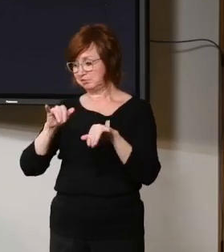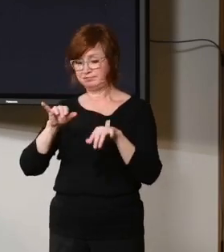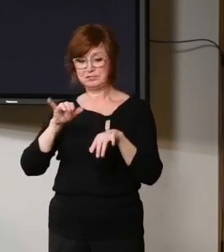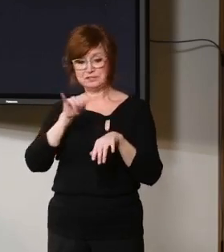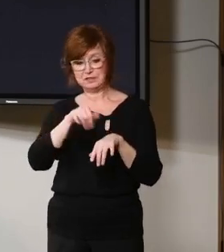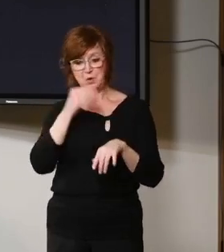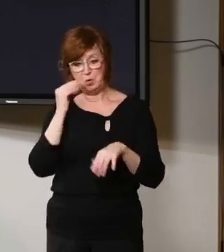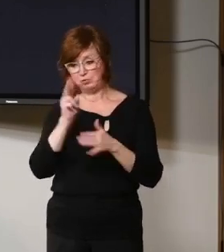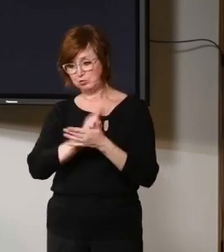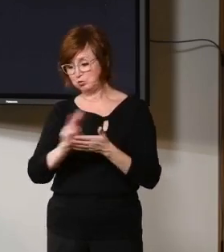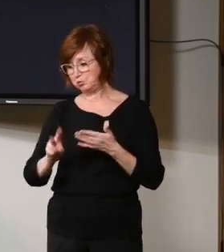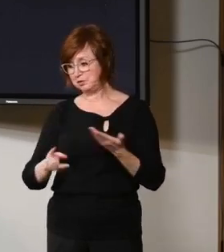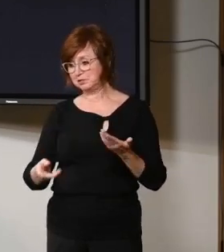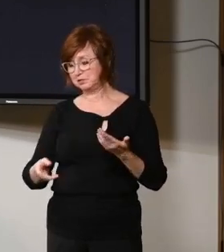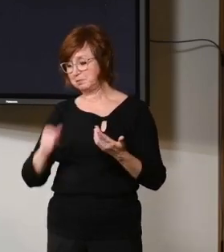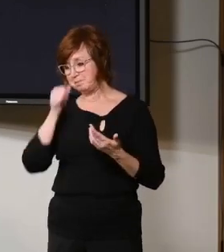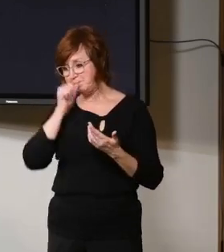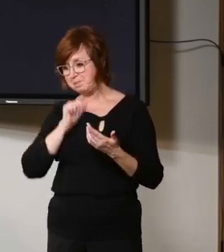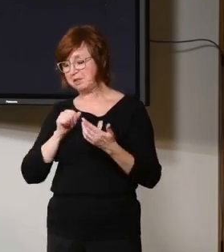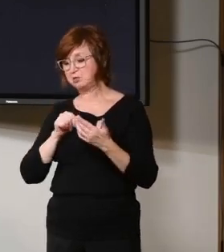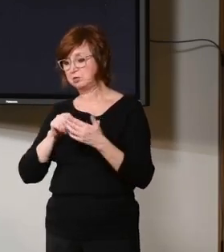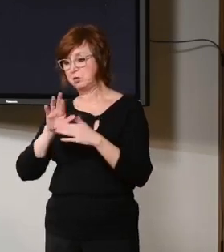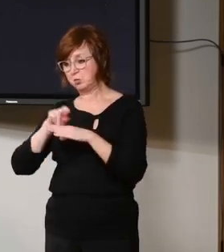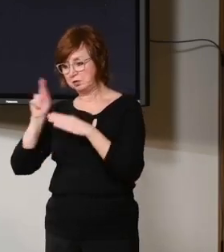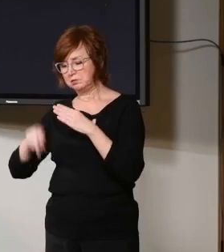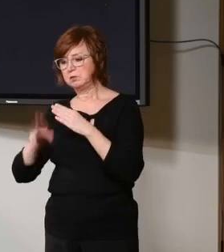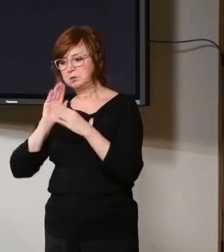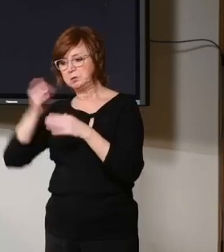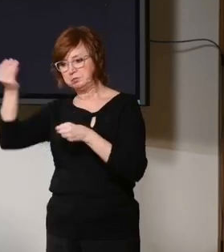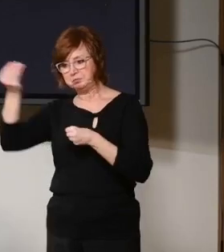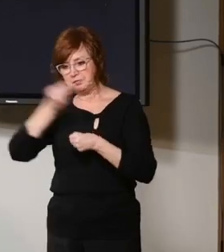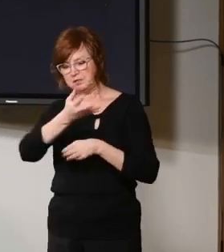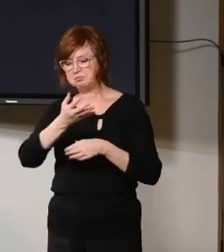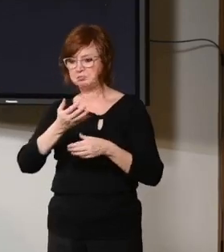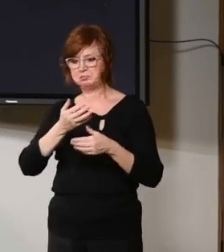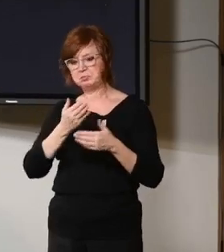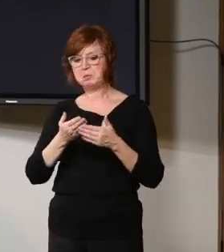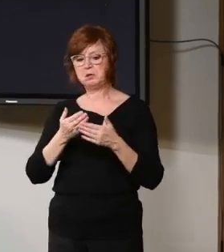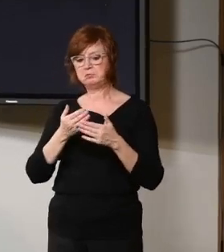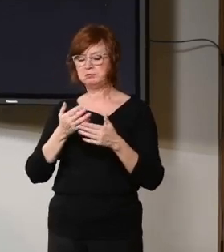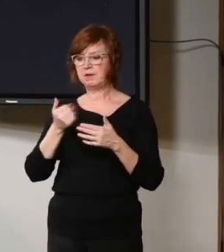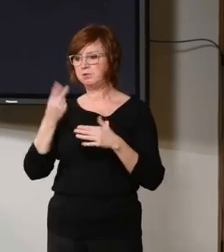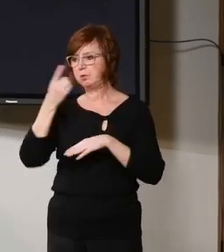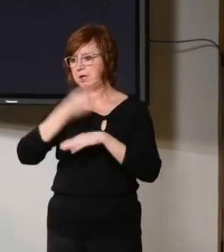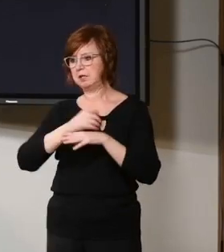So in that situation, it doesn't change what you need to do, because